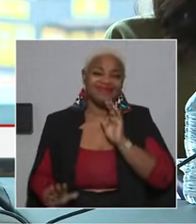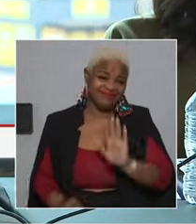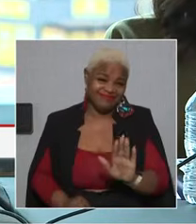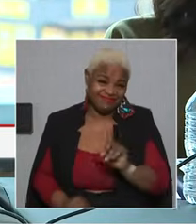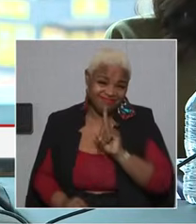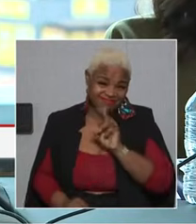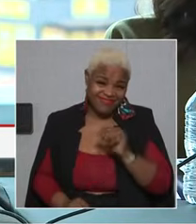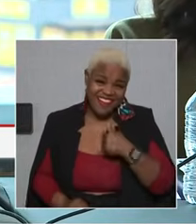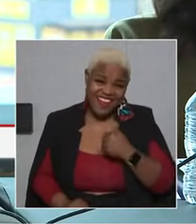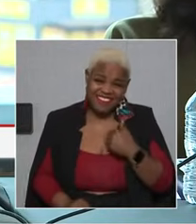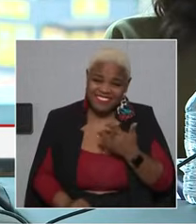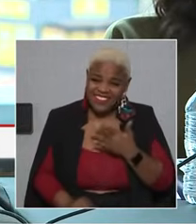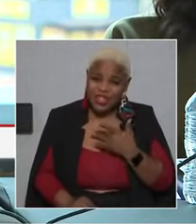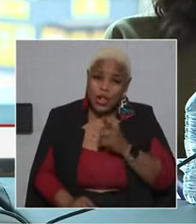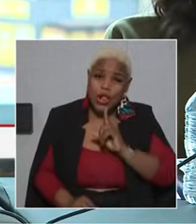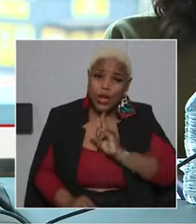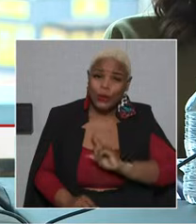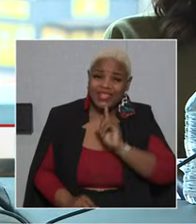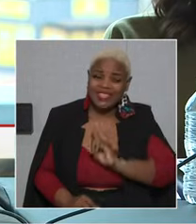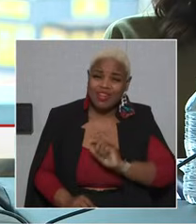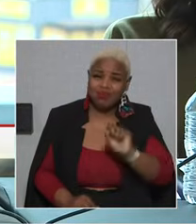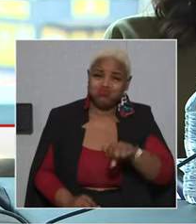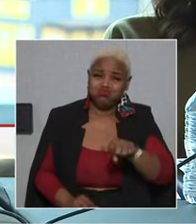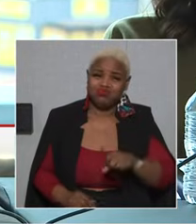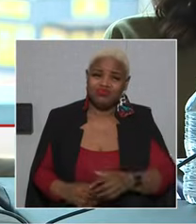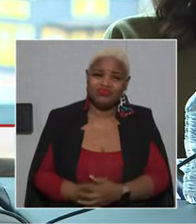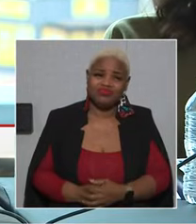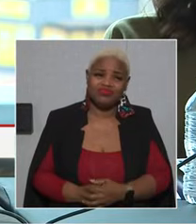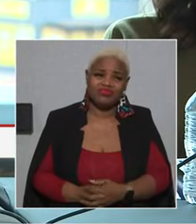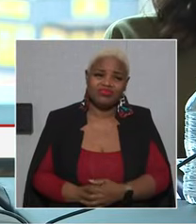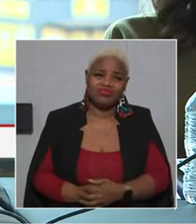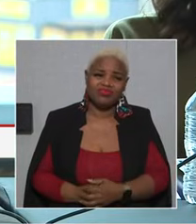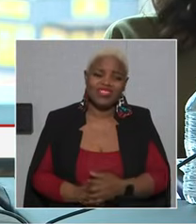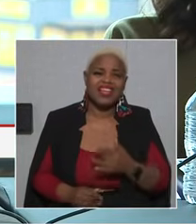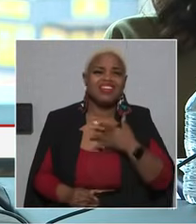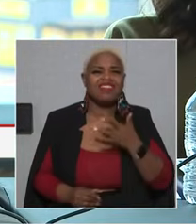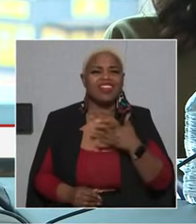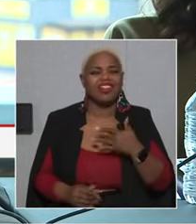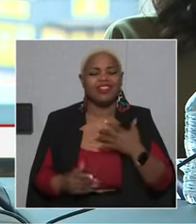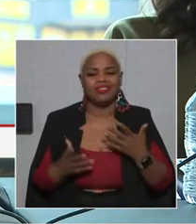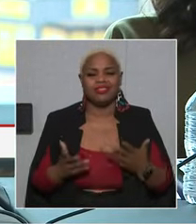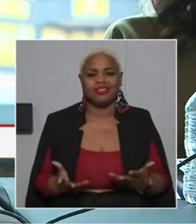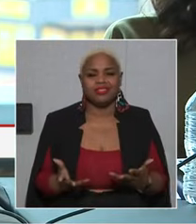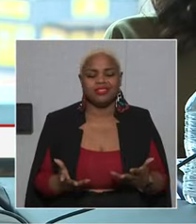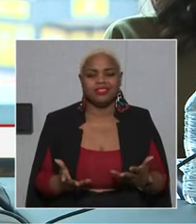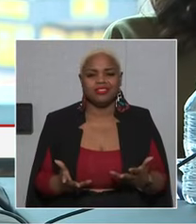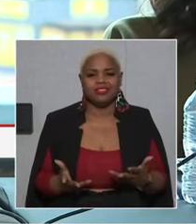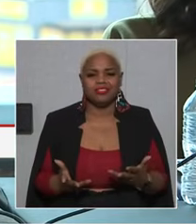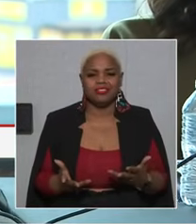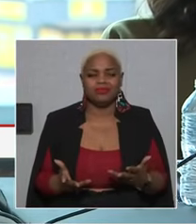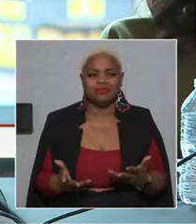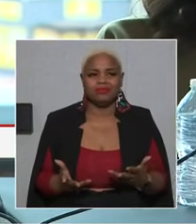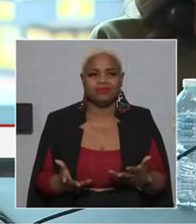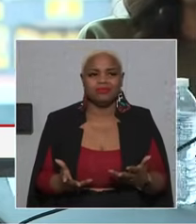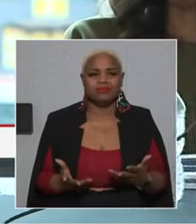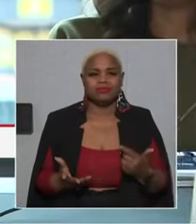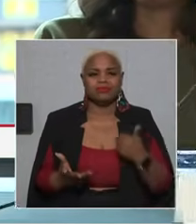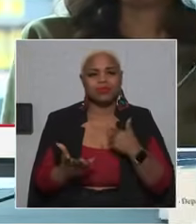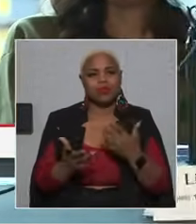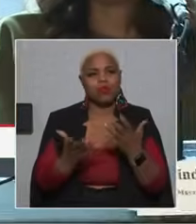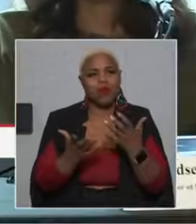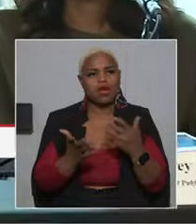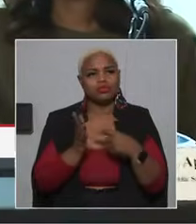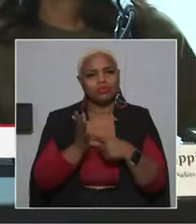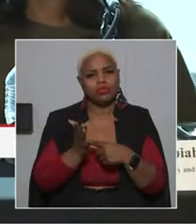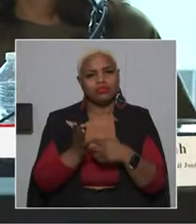this space, and I certainly appreciate, and I'm going to say this, Deputy Mayor Lindsay Appiah, she's walked the streets with me